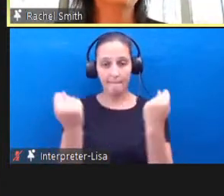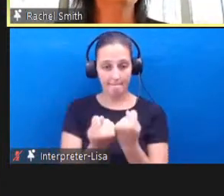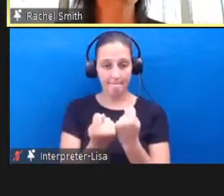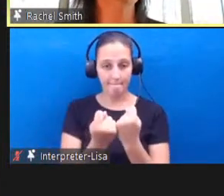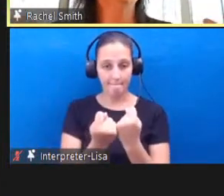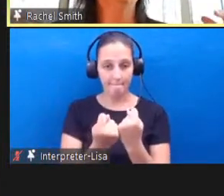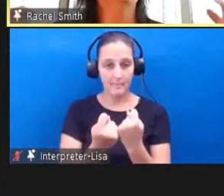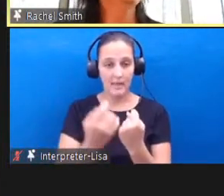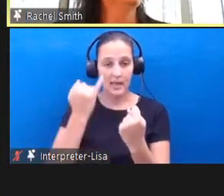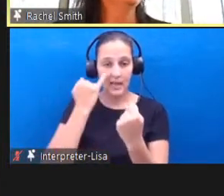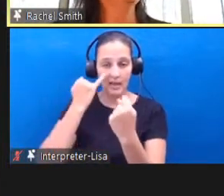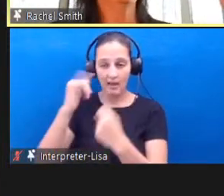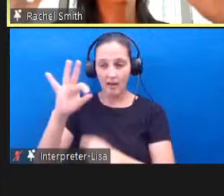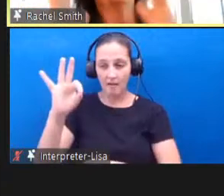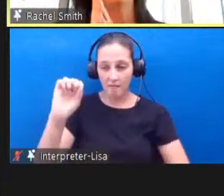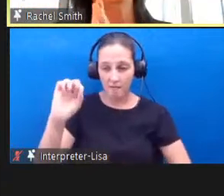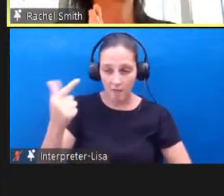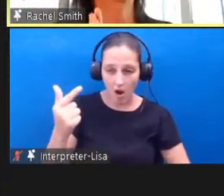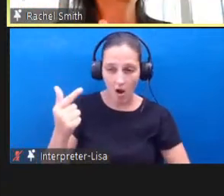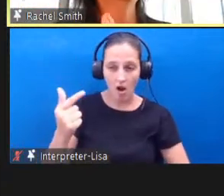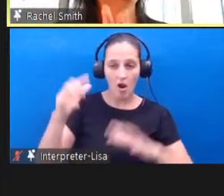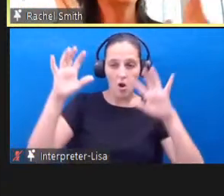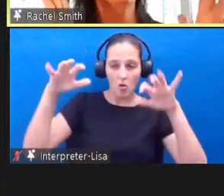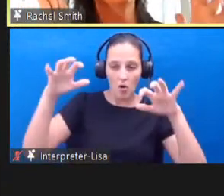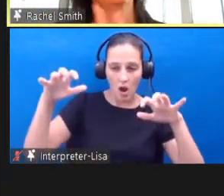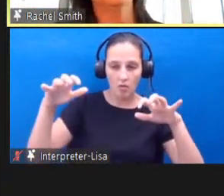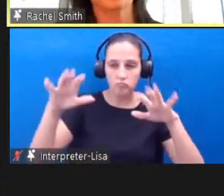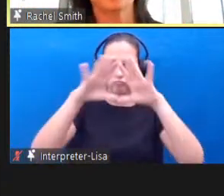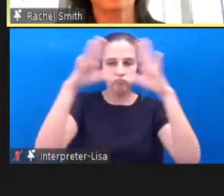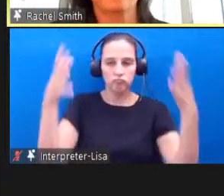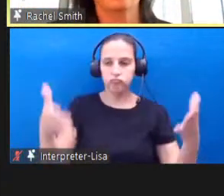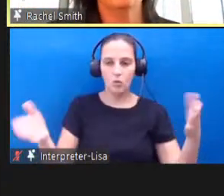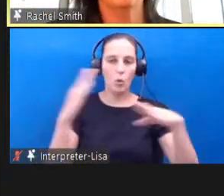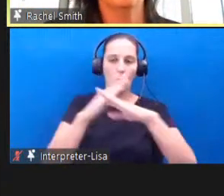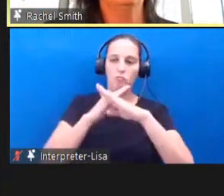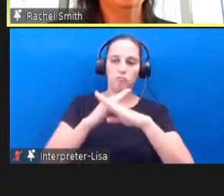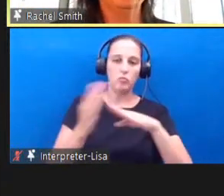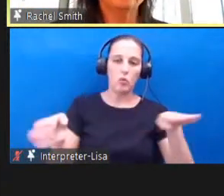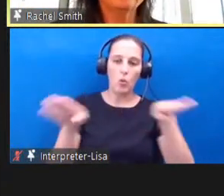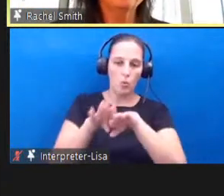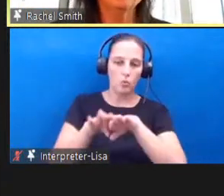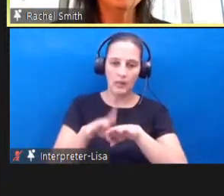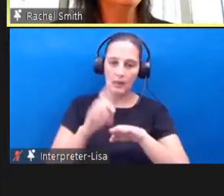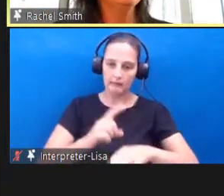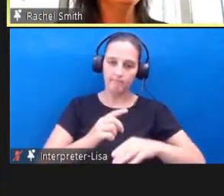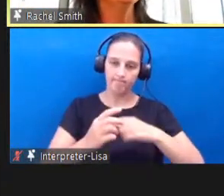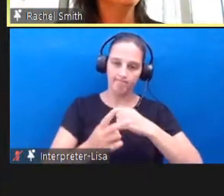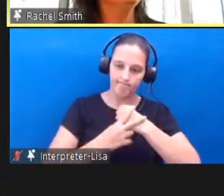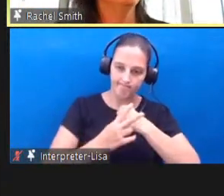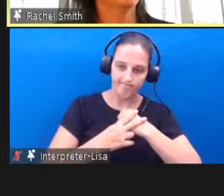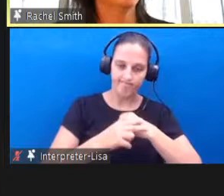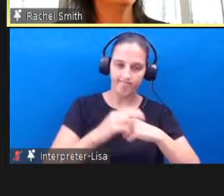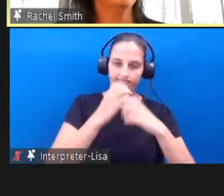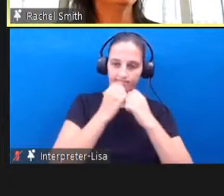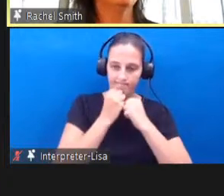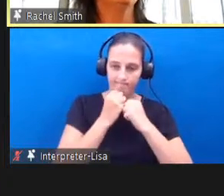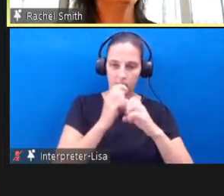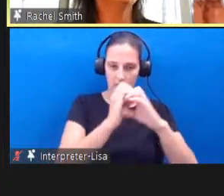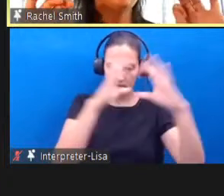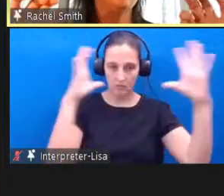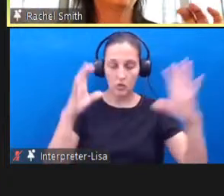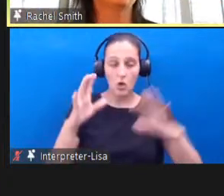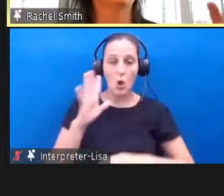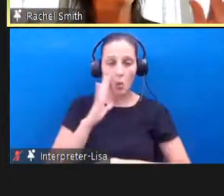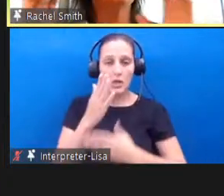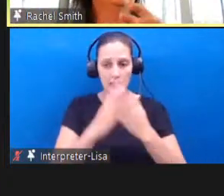of fog or precipitation, the dome closes. Priority is preserving that instrument. So I do take some pictures. We take some